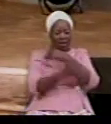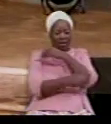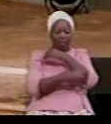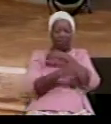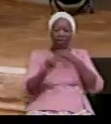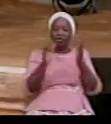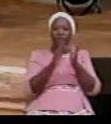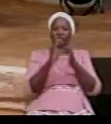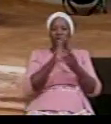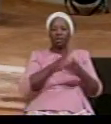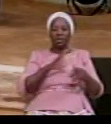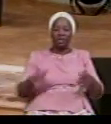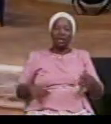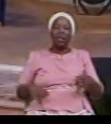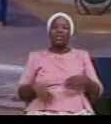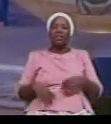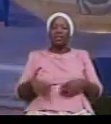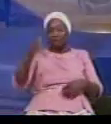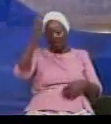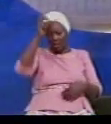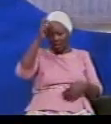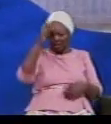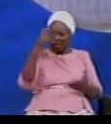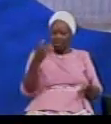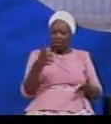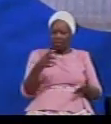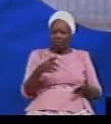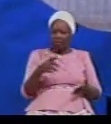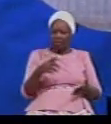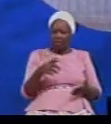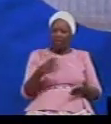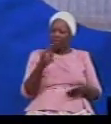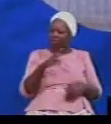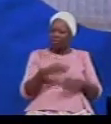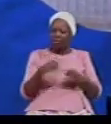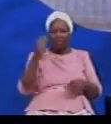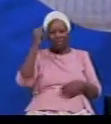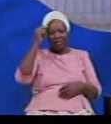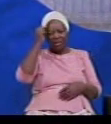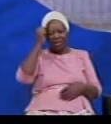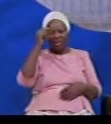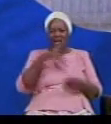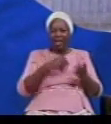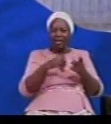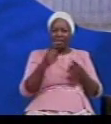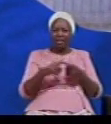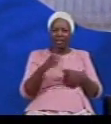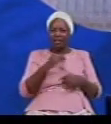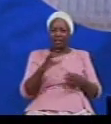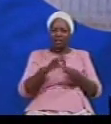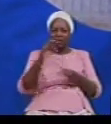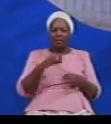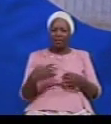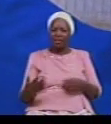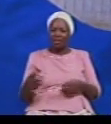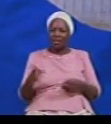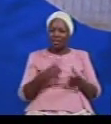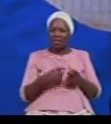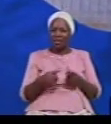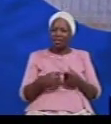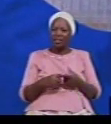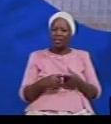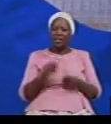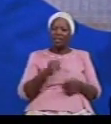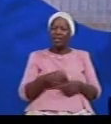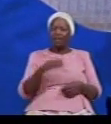him, Satan very limited in his understanding of spiritual things, the God of this world. He only